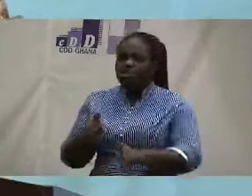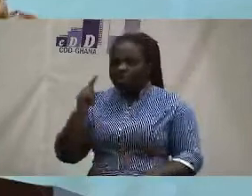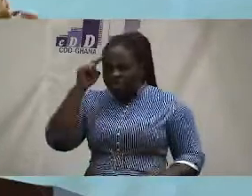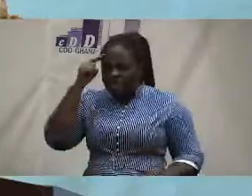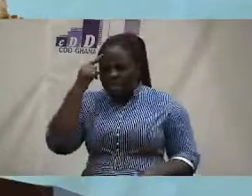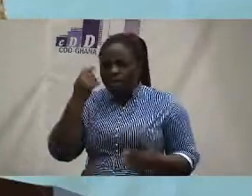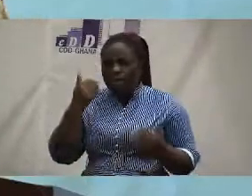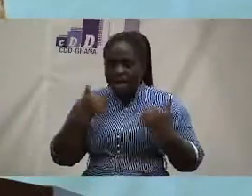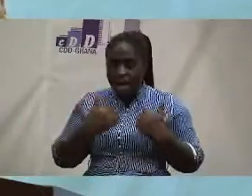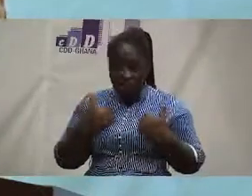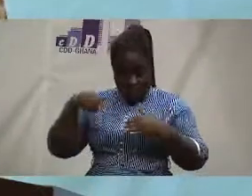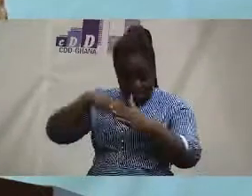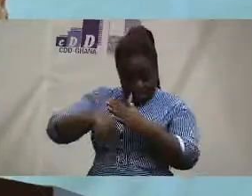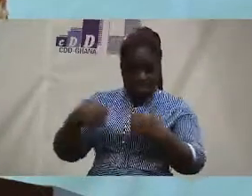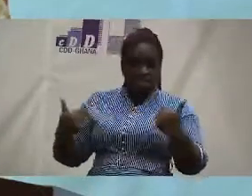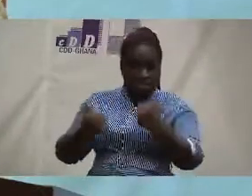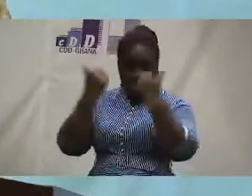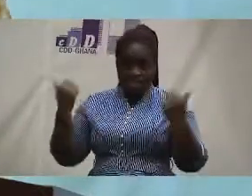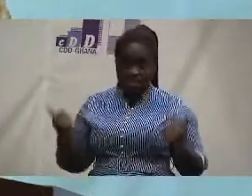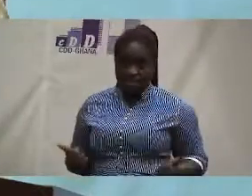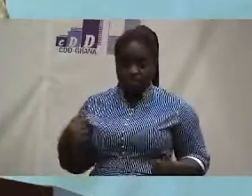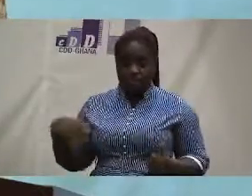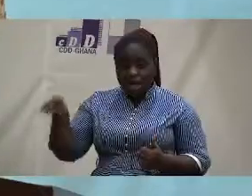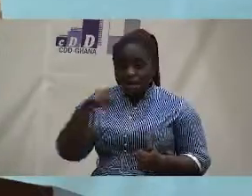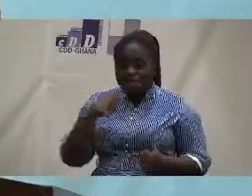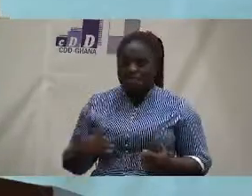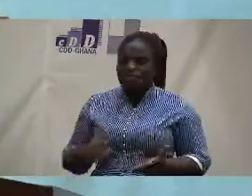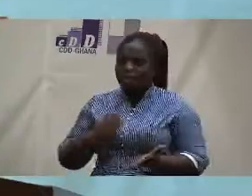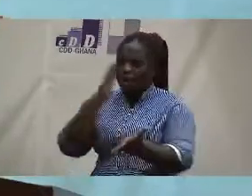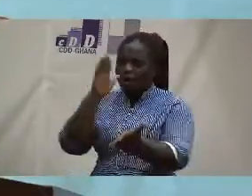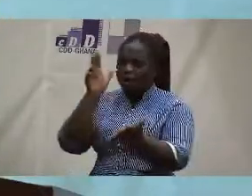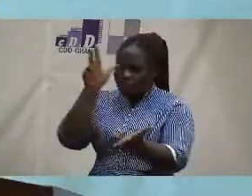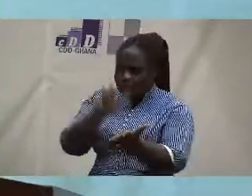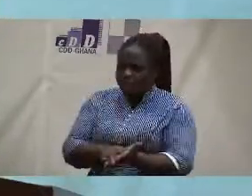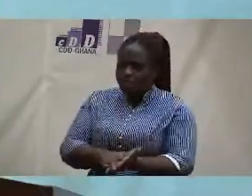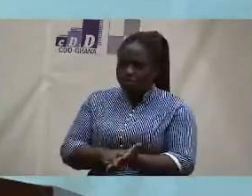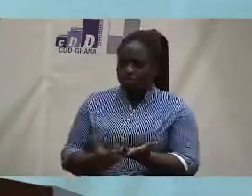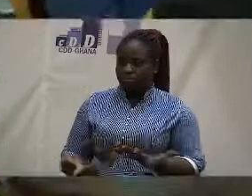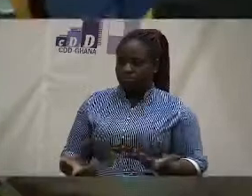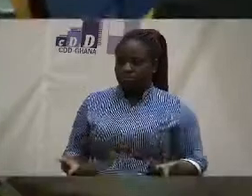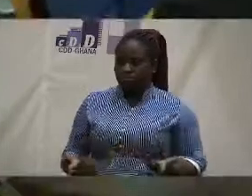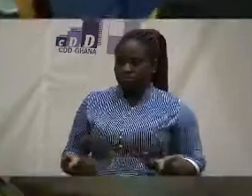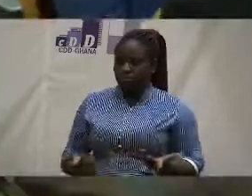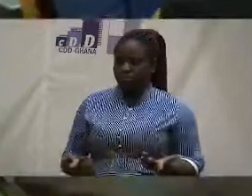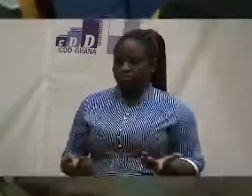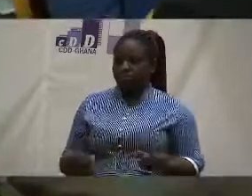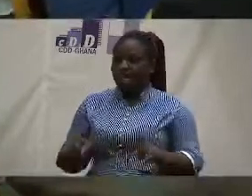do have internal challenges that we will have to confront and has come with us